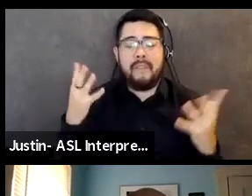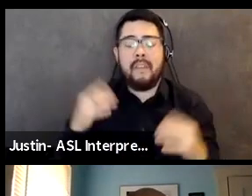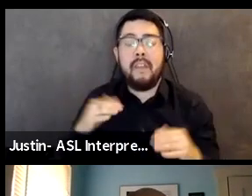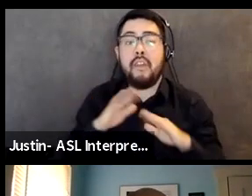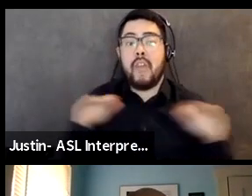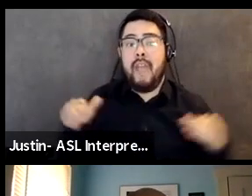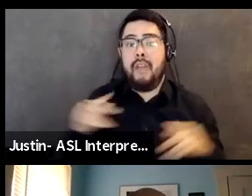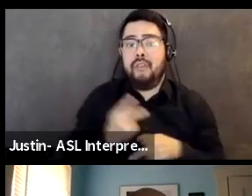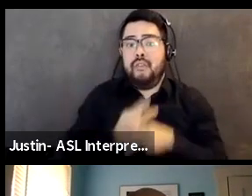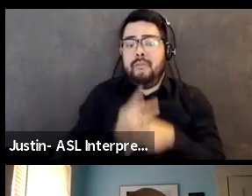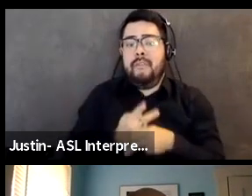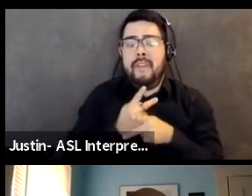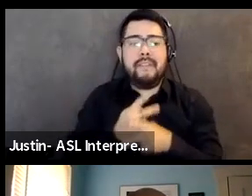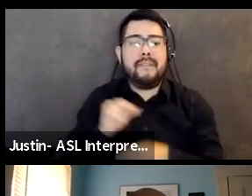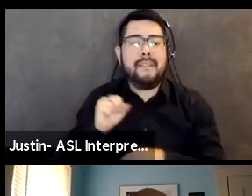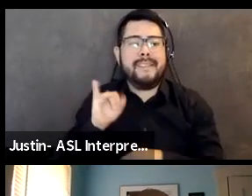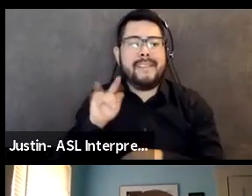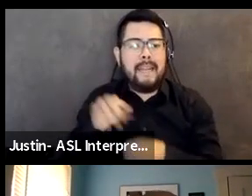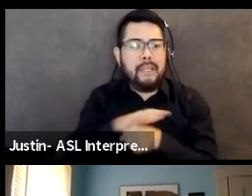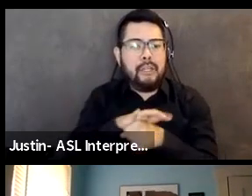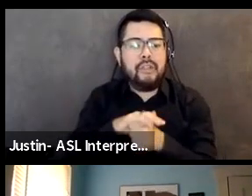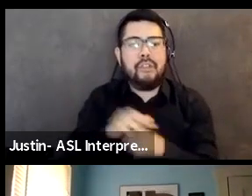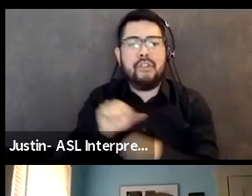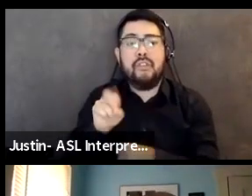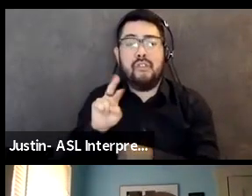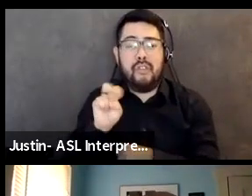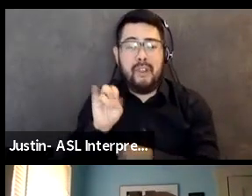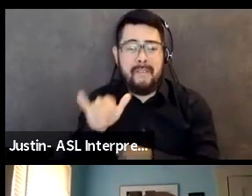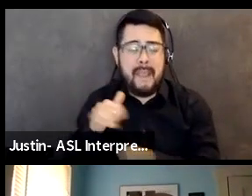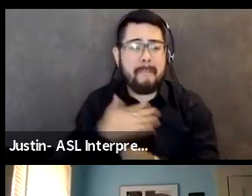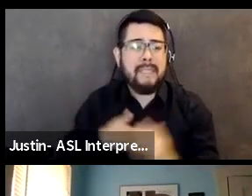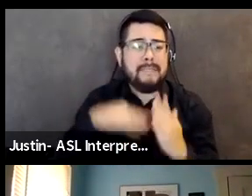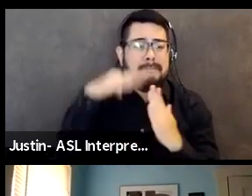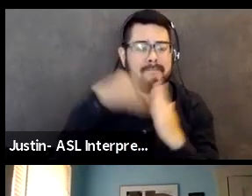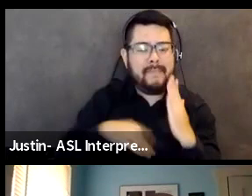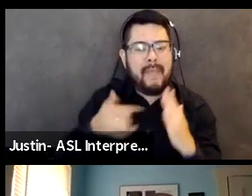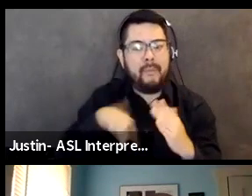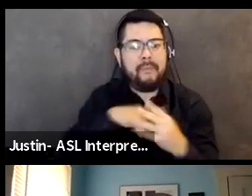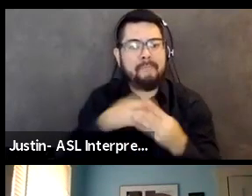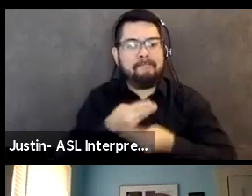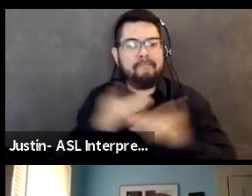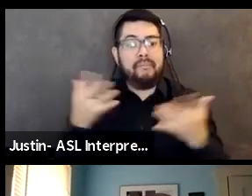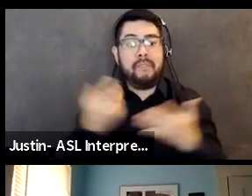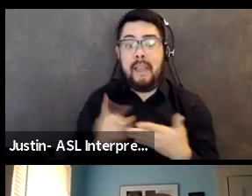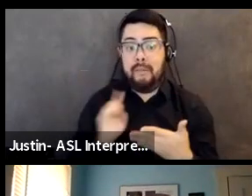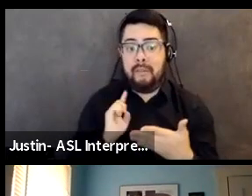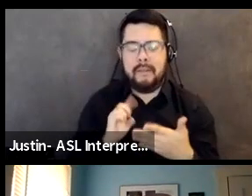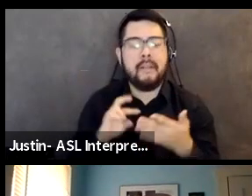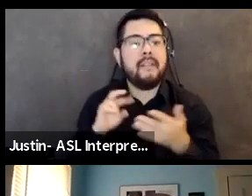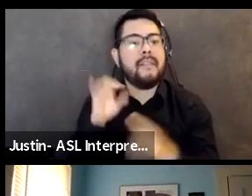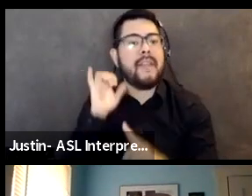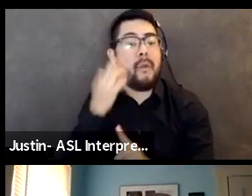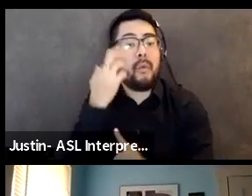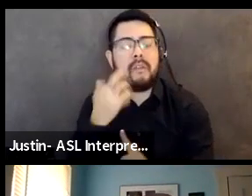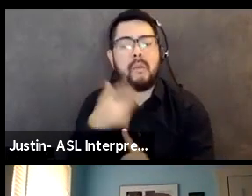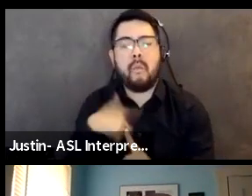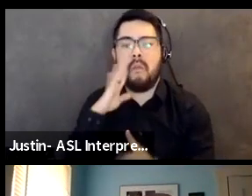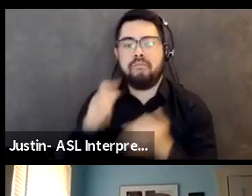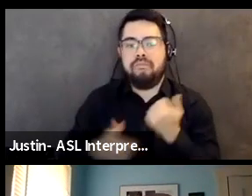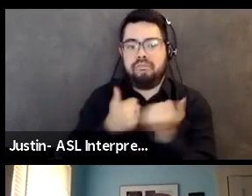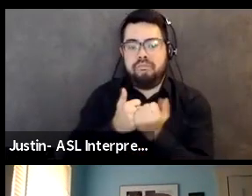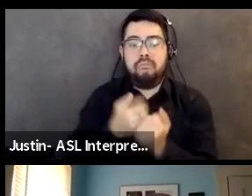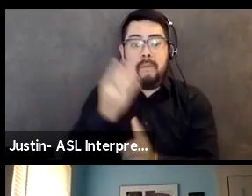supervision site survey that was administered last week this survey will help chicago public schools as well as the city of